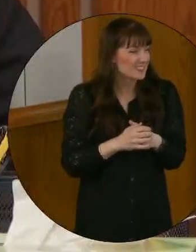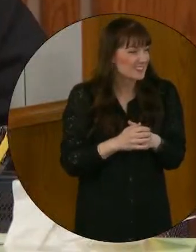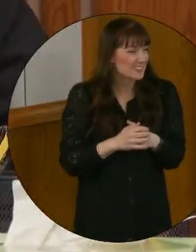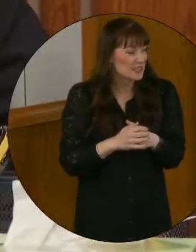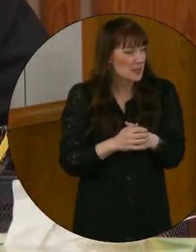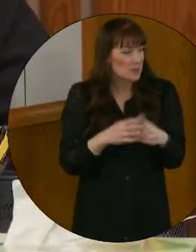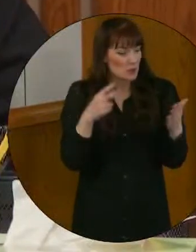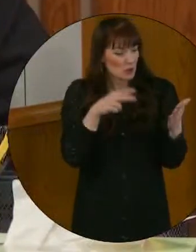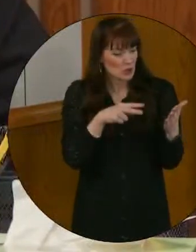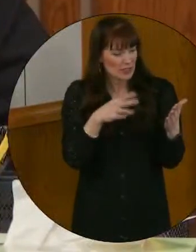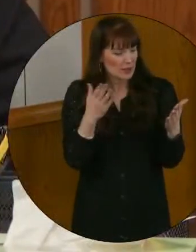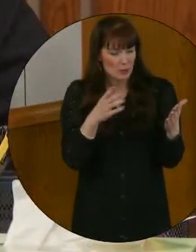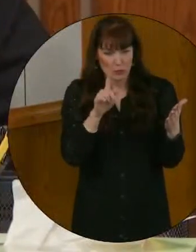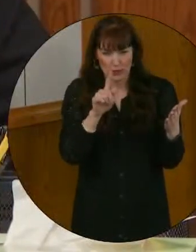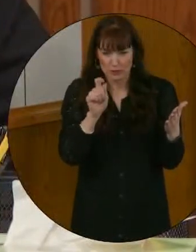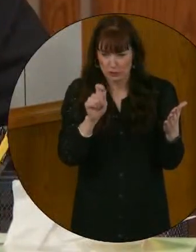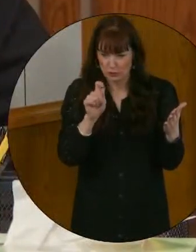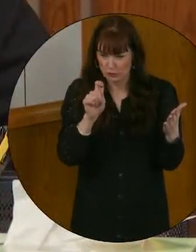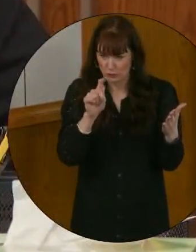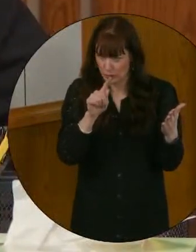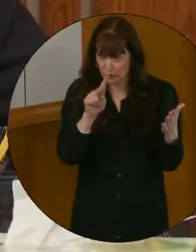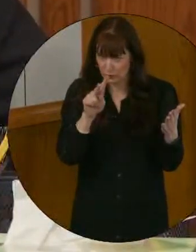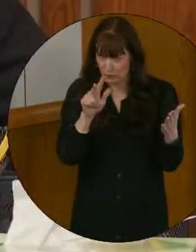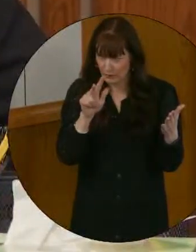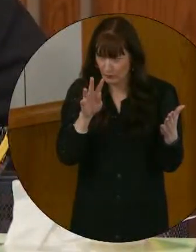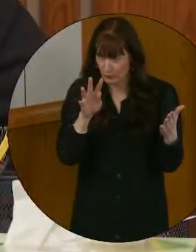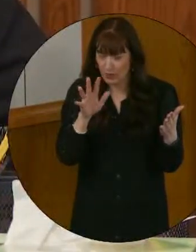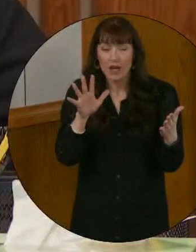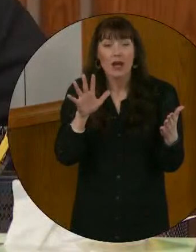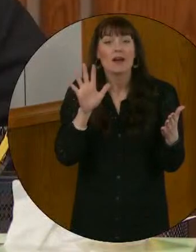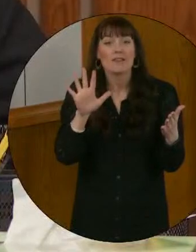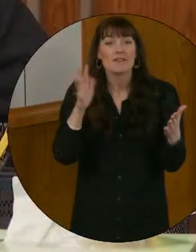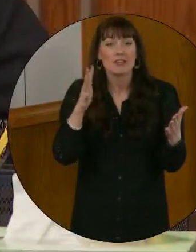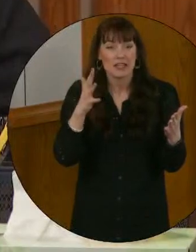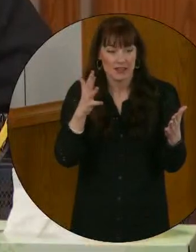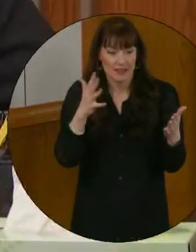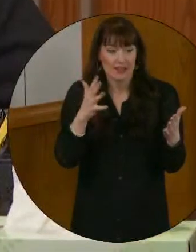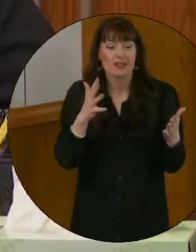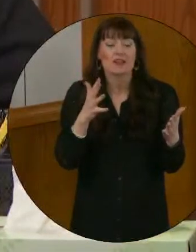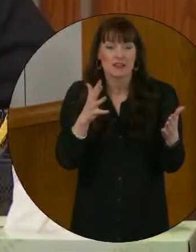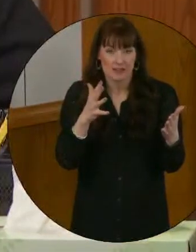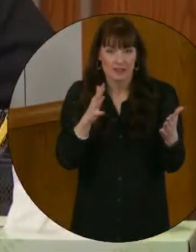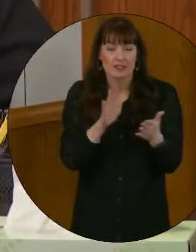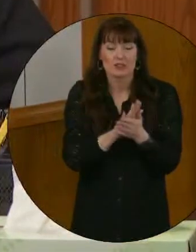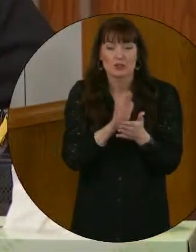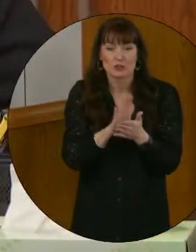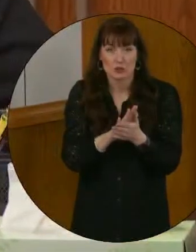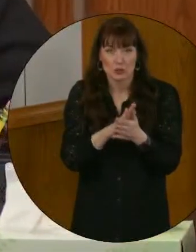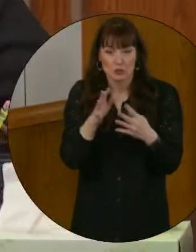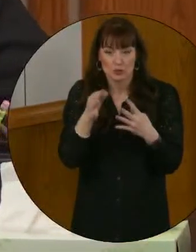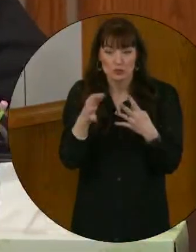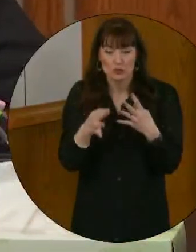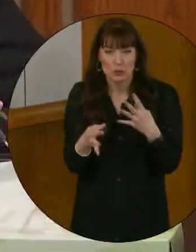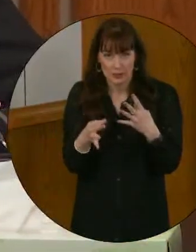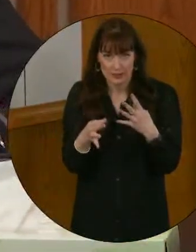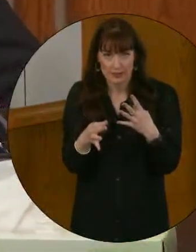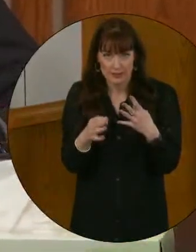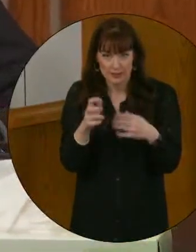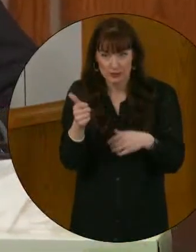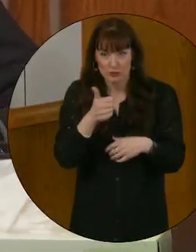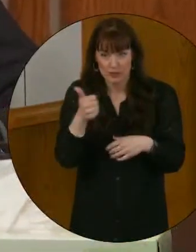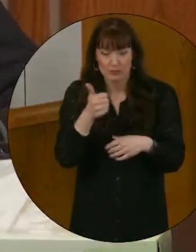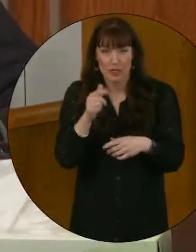at, let's see, what is it, 1, 2, 3, 4, the fifth item down the category, school choice and transportation. I attended 2 meetings,